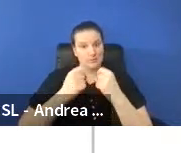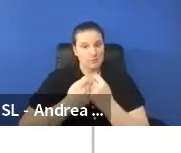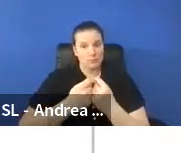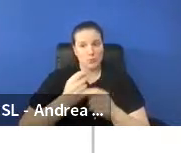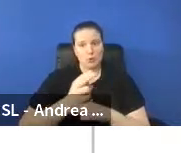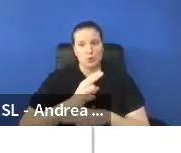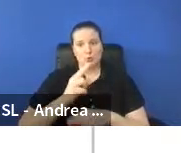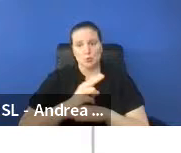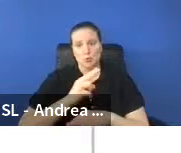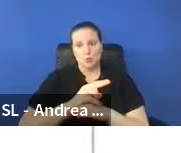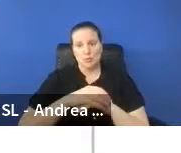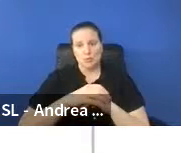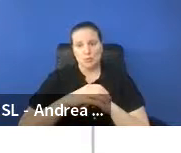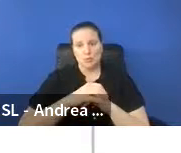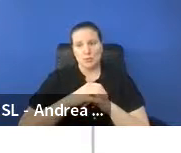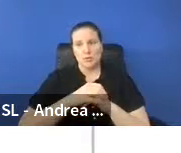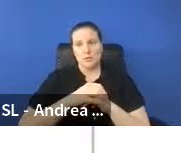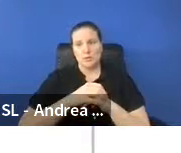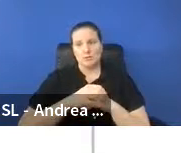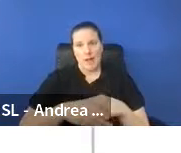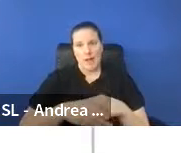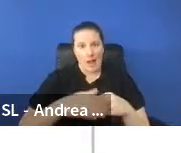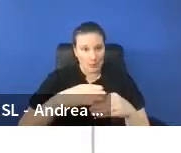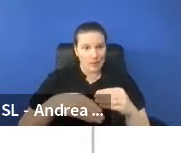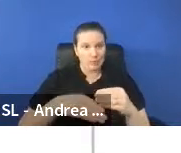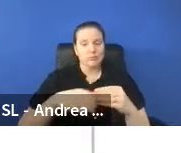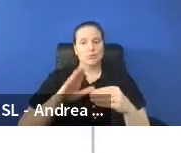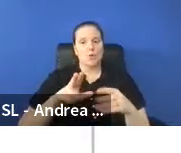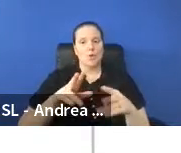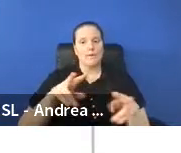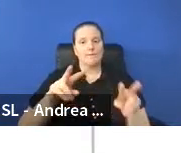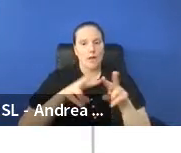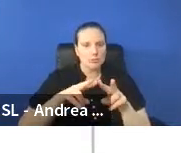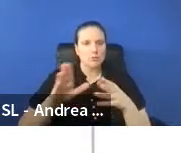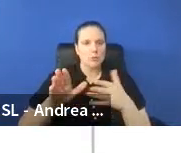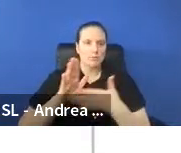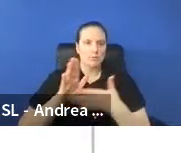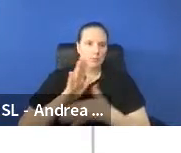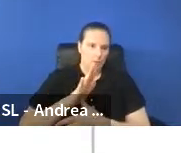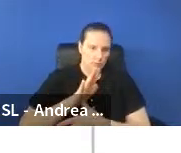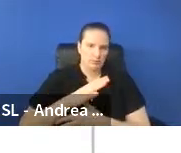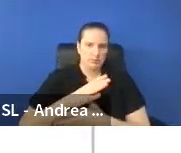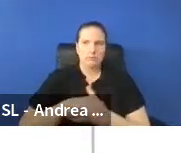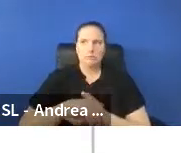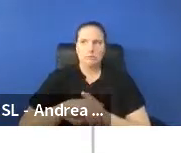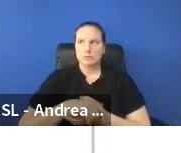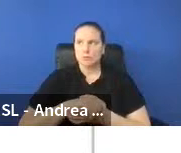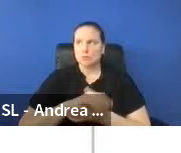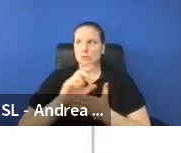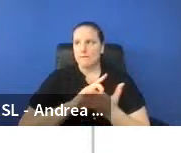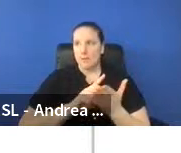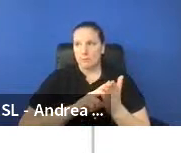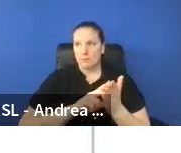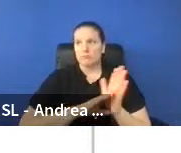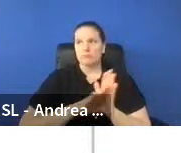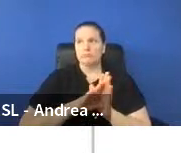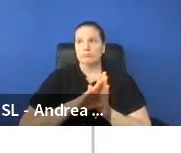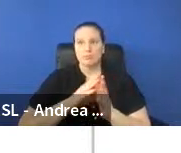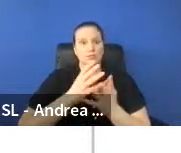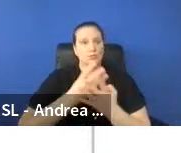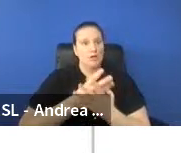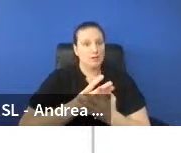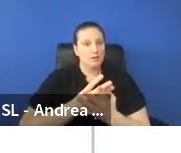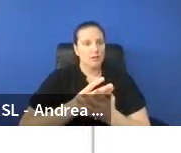using desired outcomes and your values and priorities to have developed screening criteria, which are now